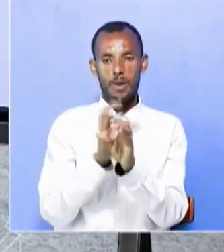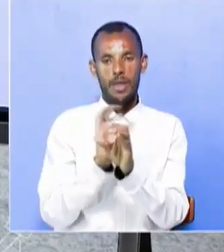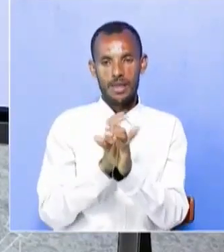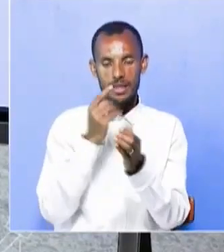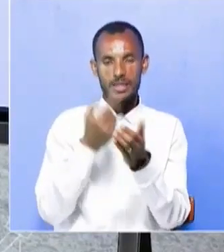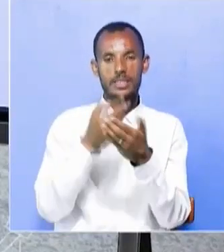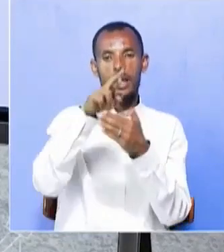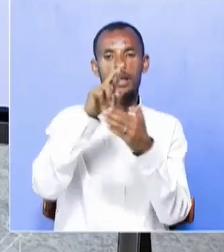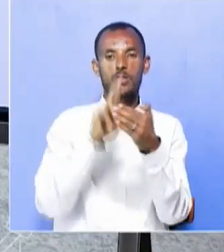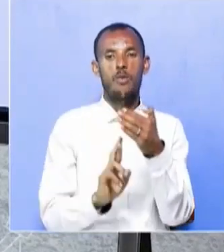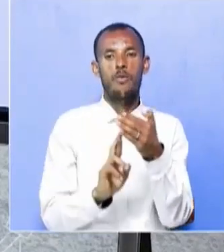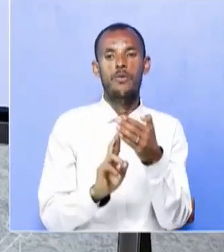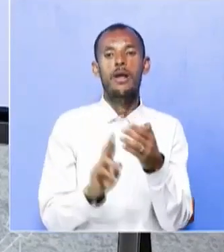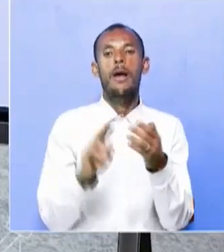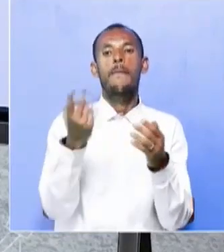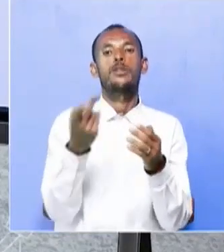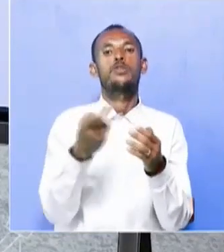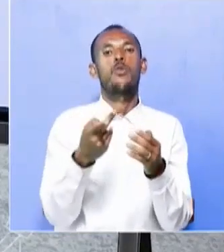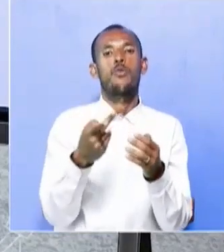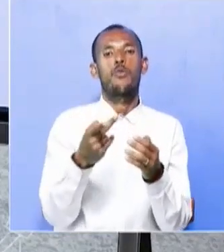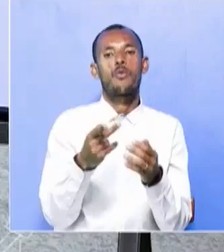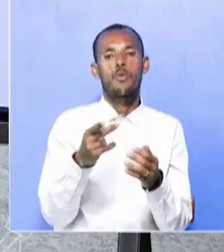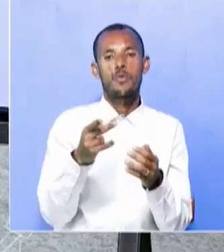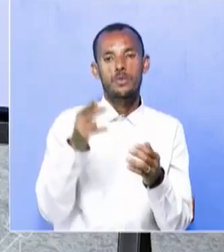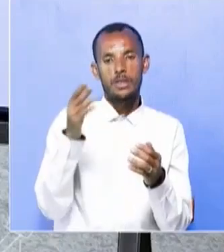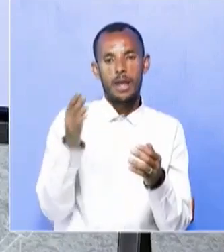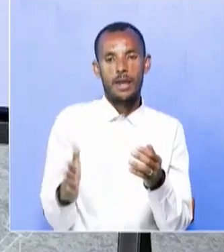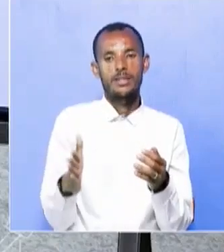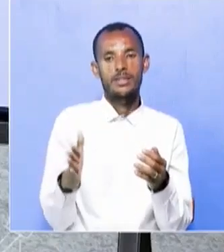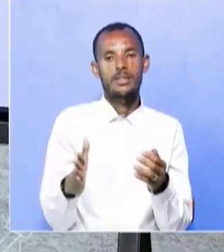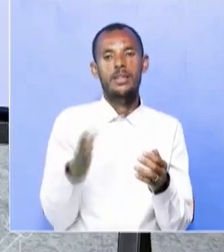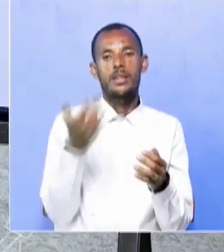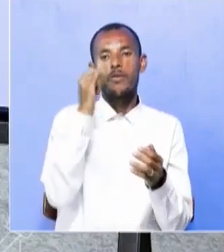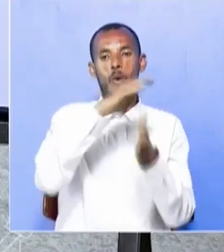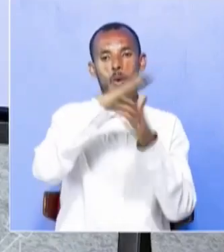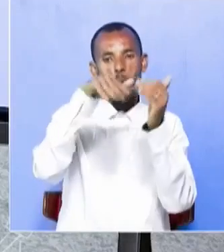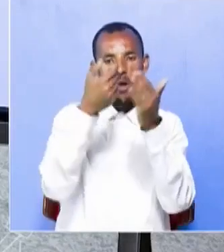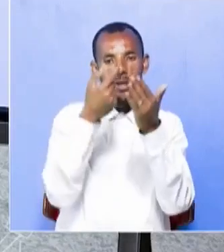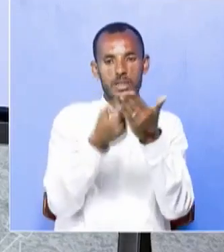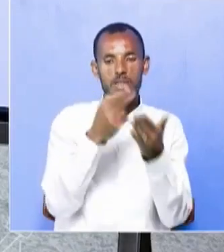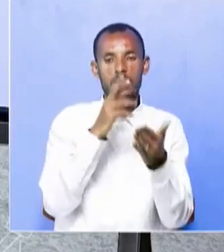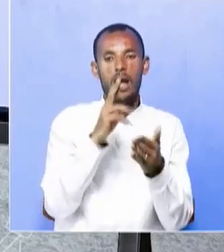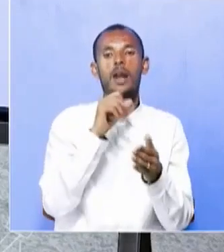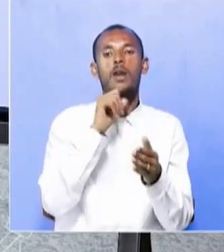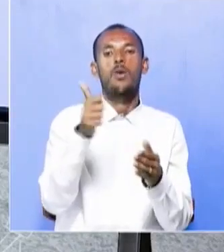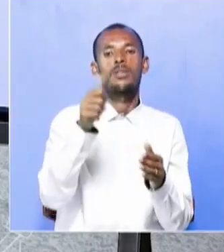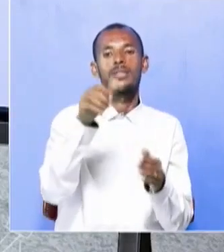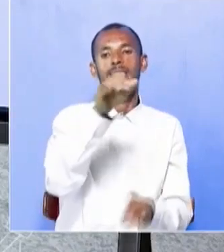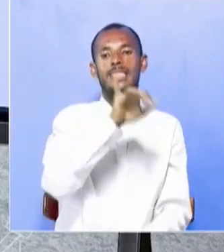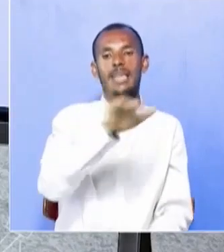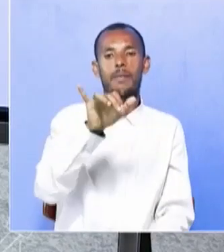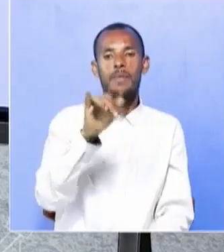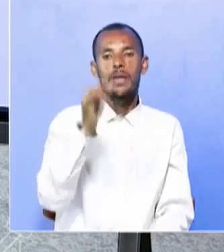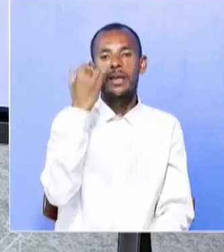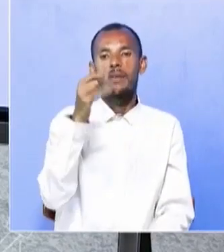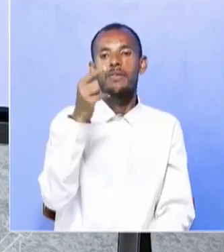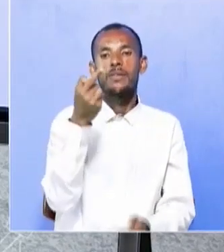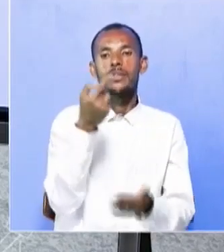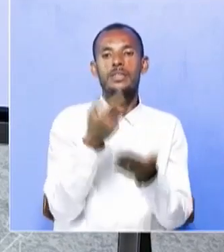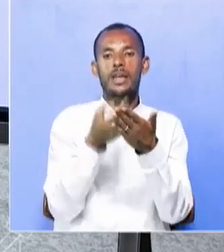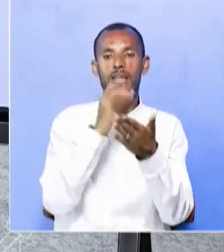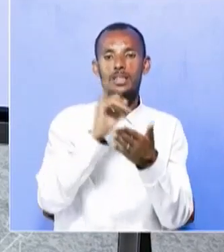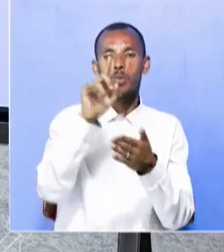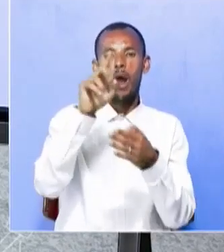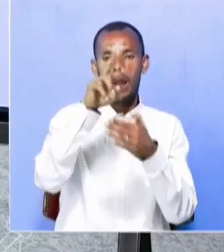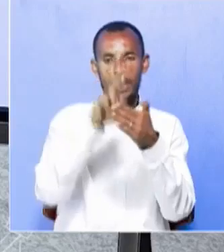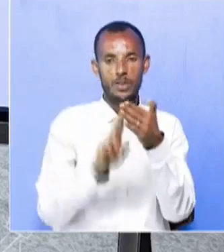the ratio of the pairs of corresponding sides, if all these are not the same, if there is one